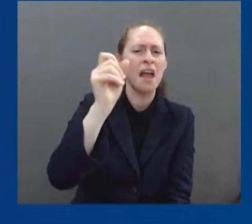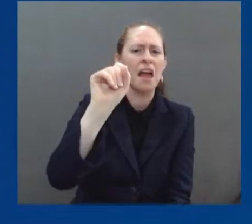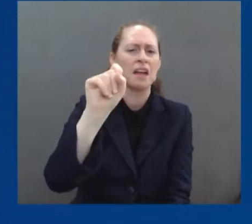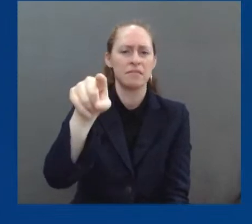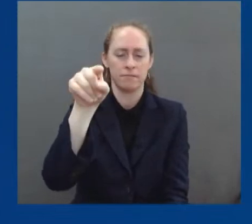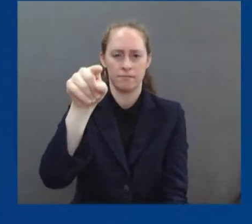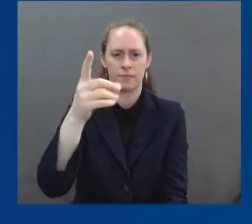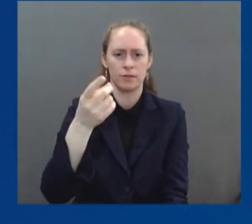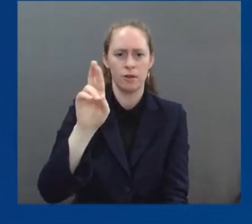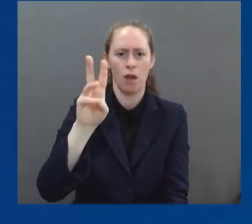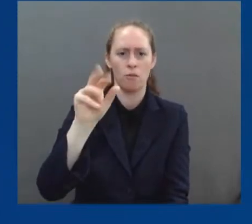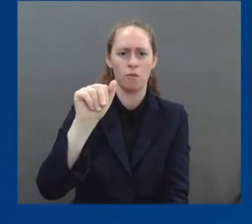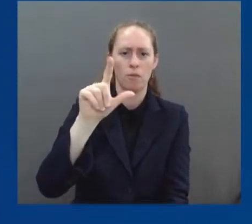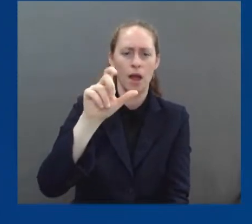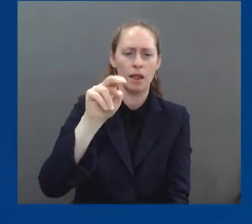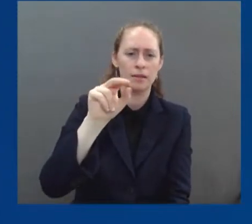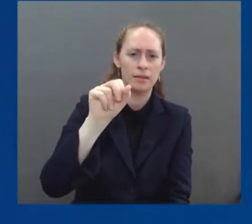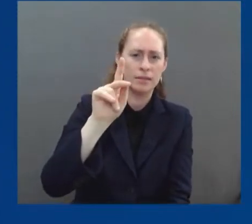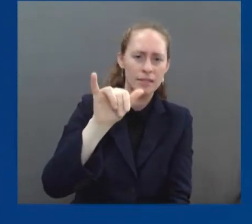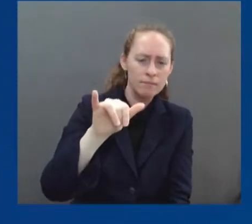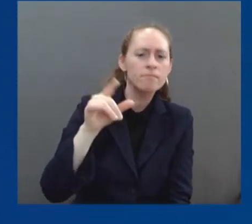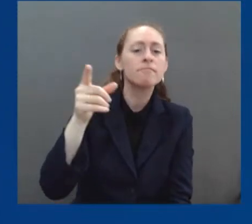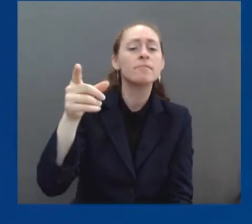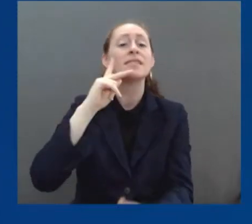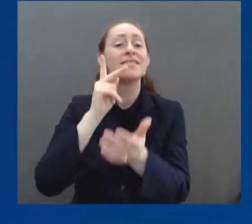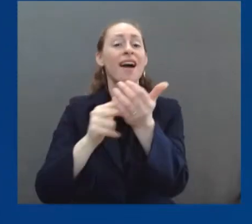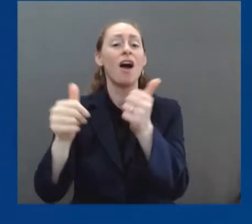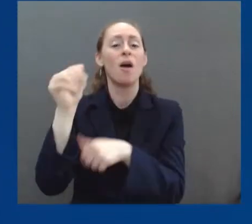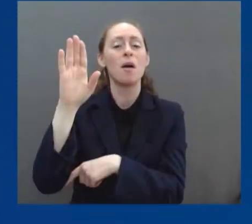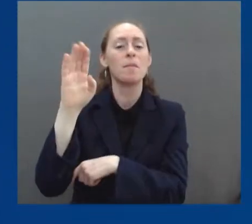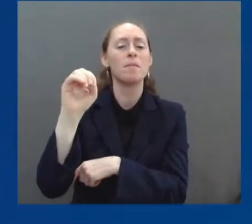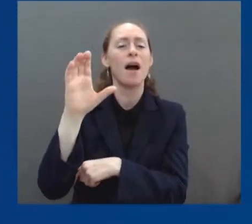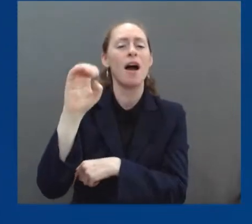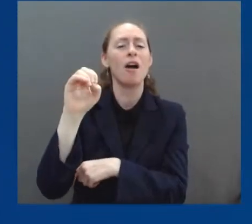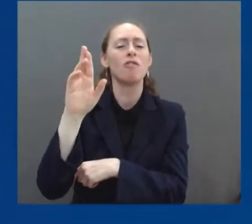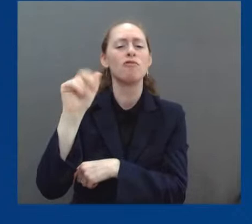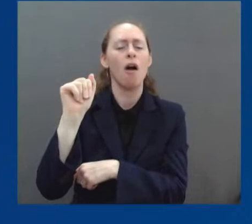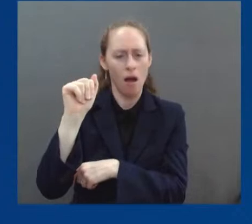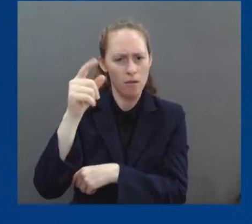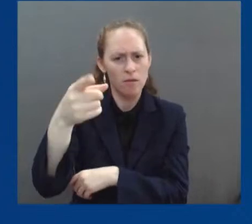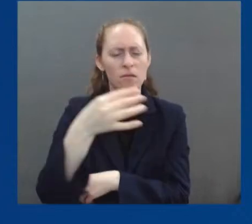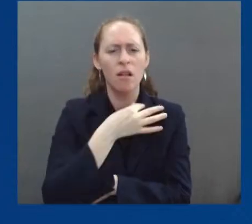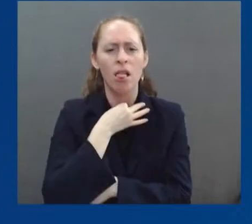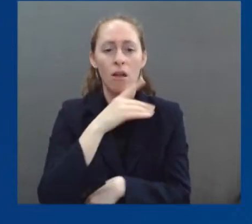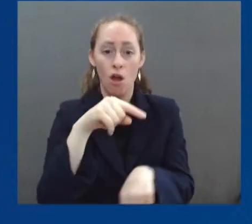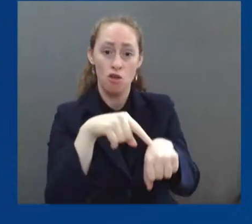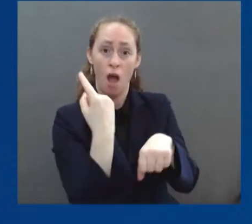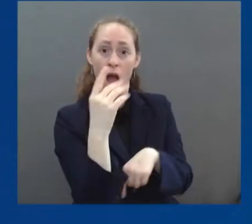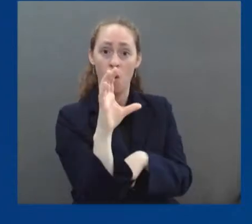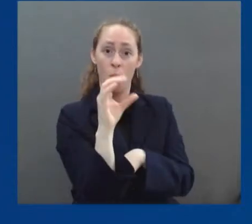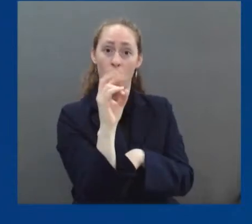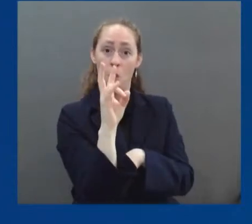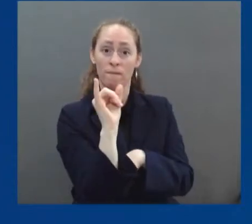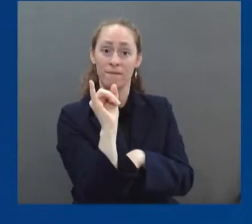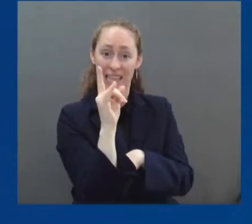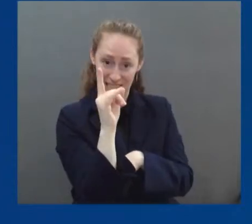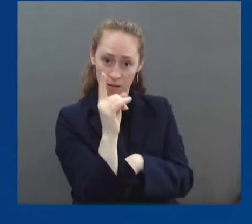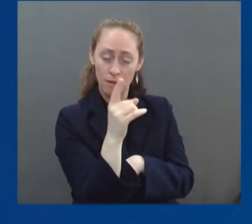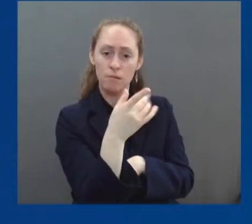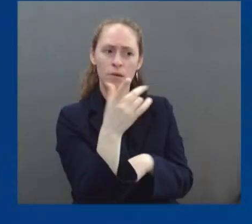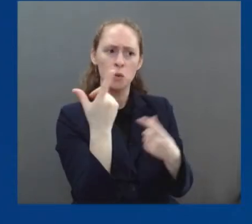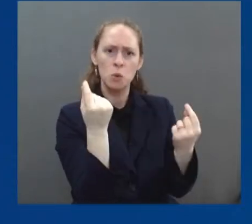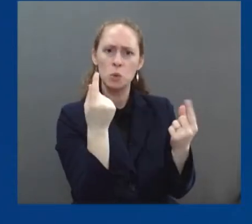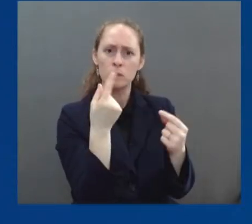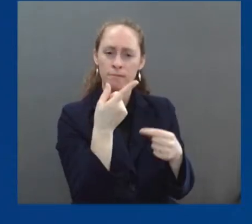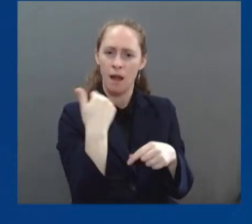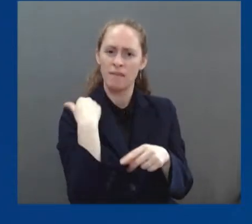long COVID, if type 2 diabetes is being considered a part of the long COVID problem. There was a new study published